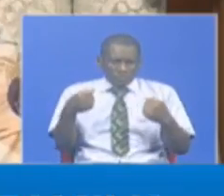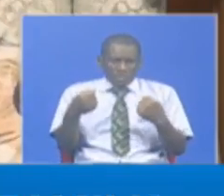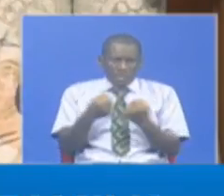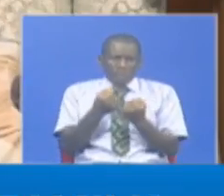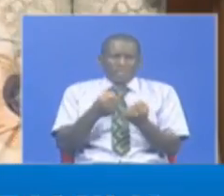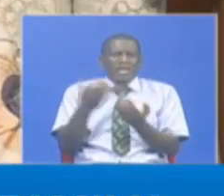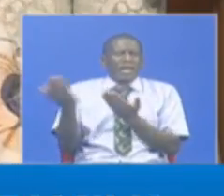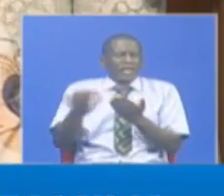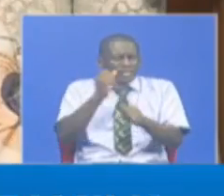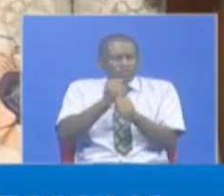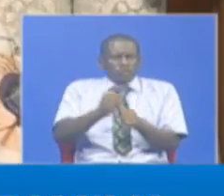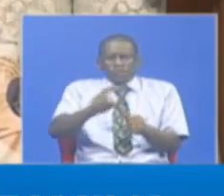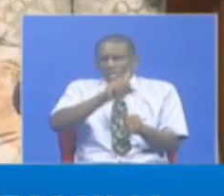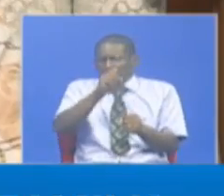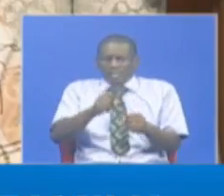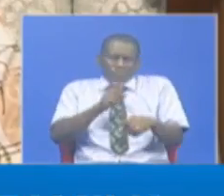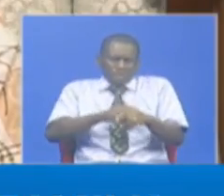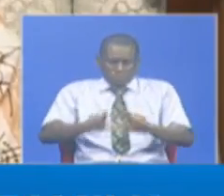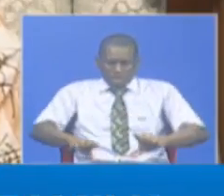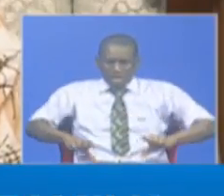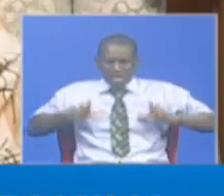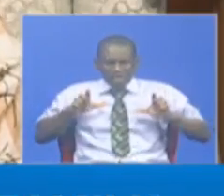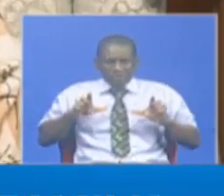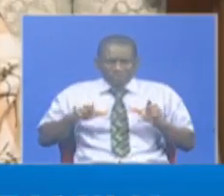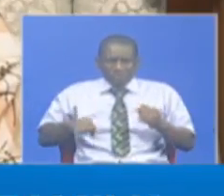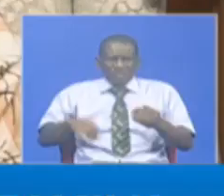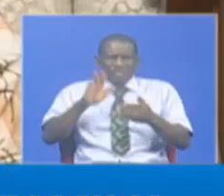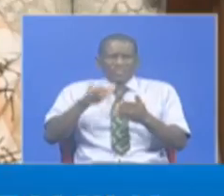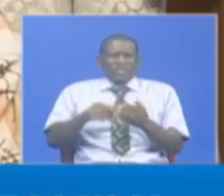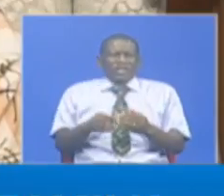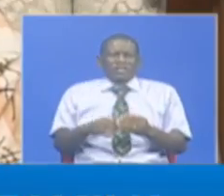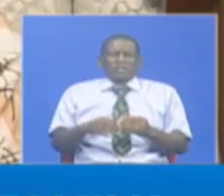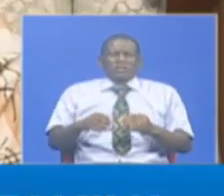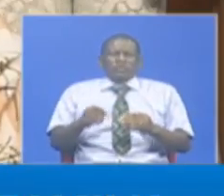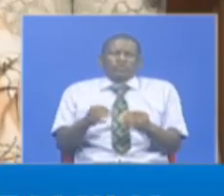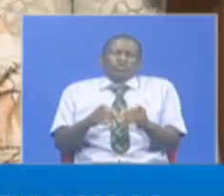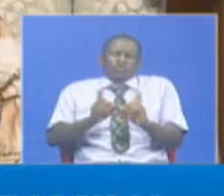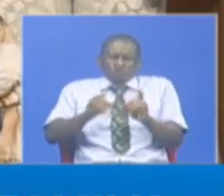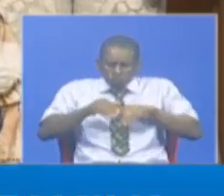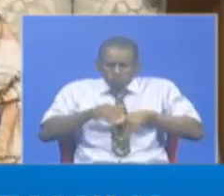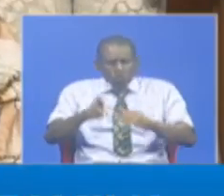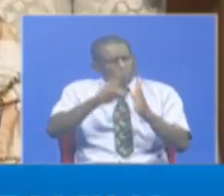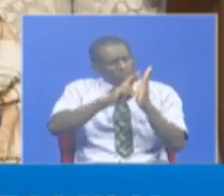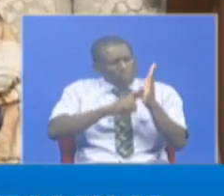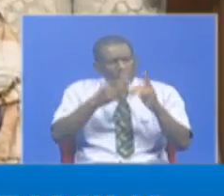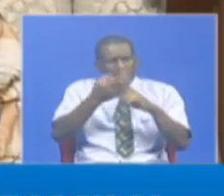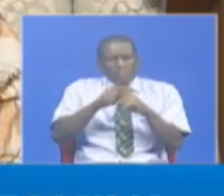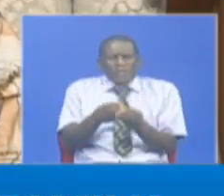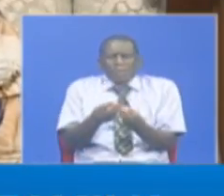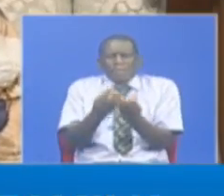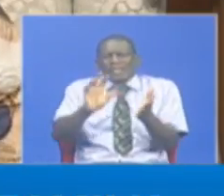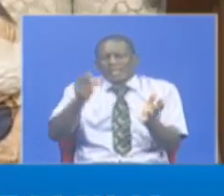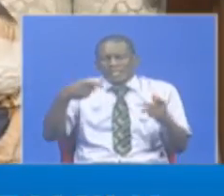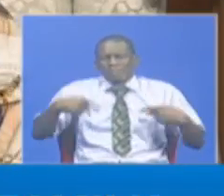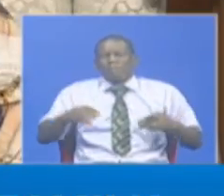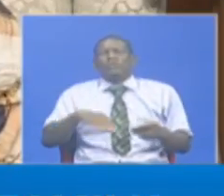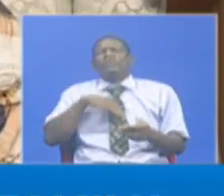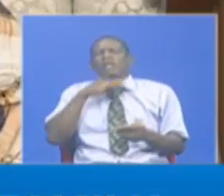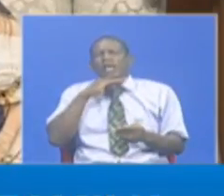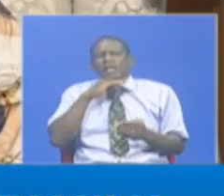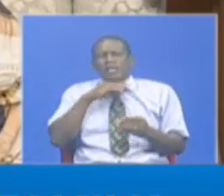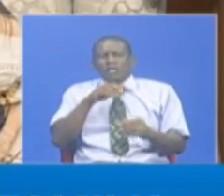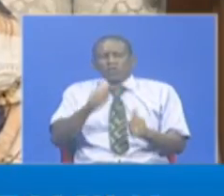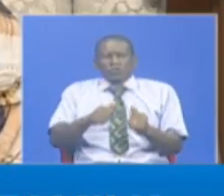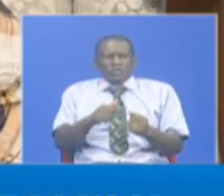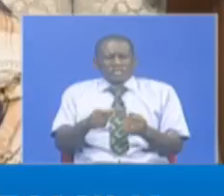to do exam when you are alive than to relax the measures, and then we lose so many Kenyans that even doing exam